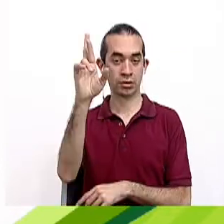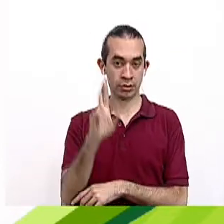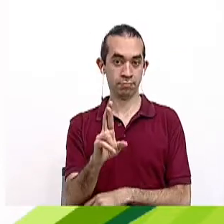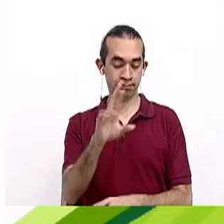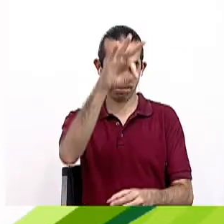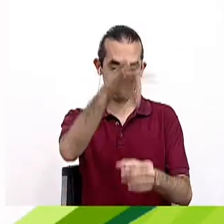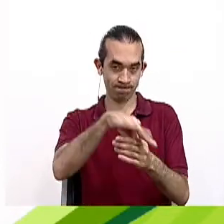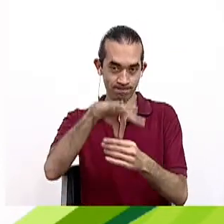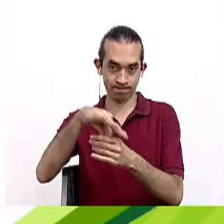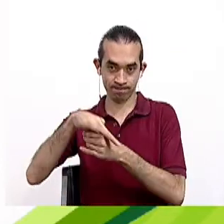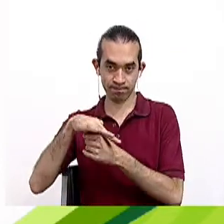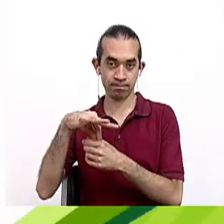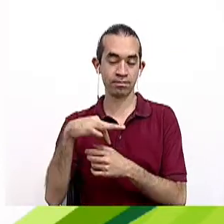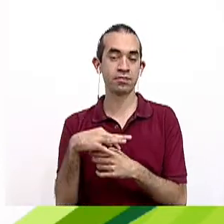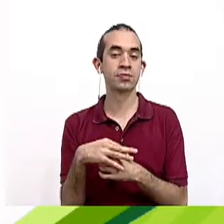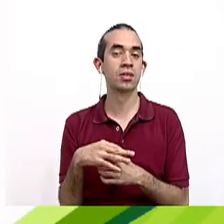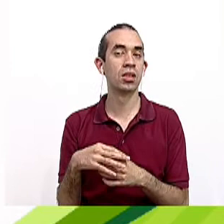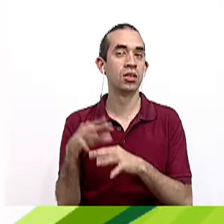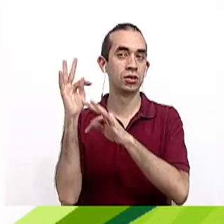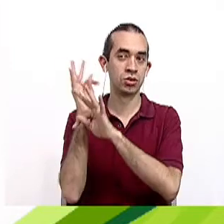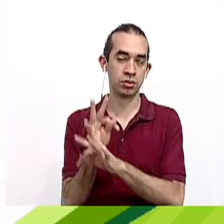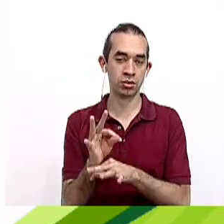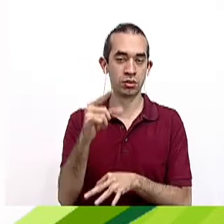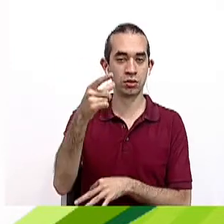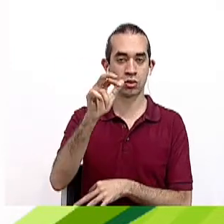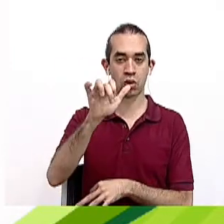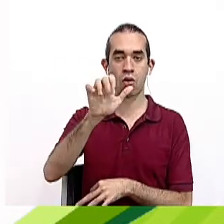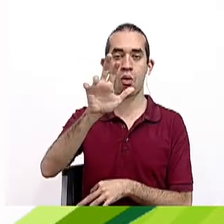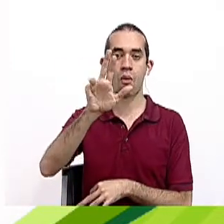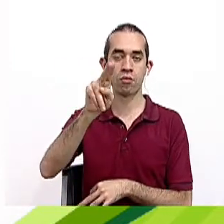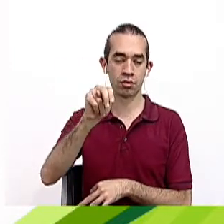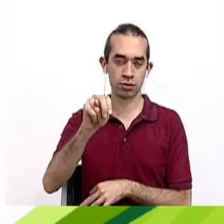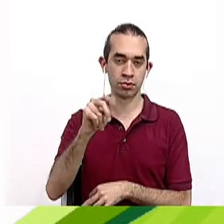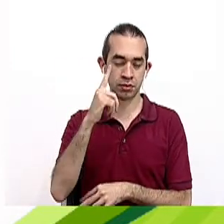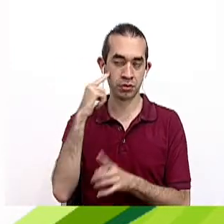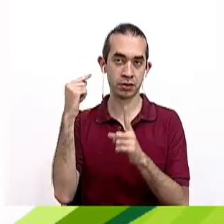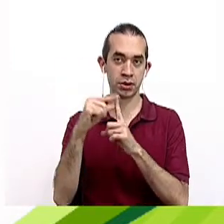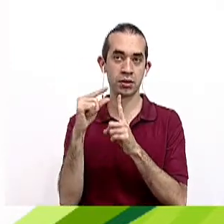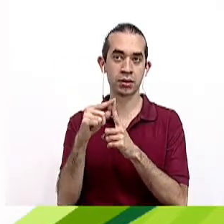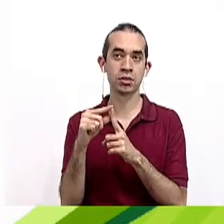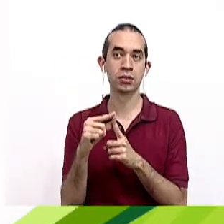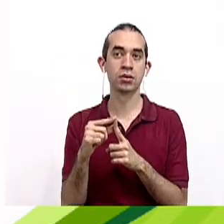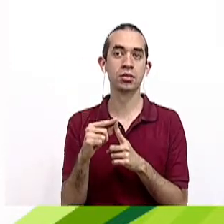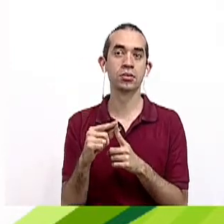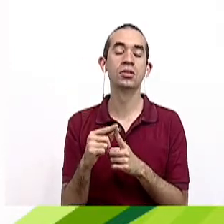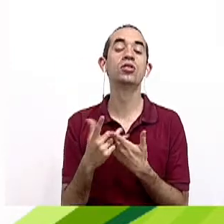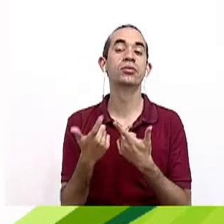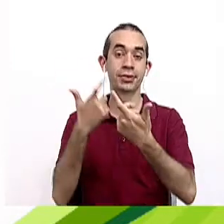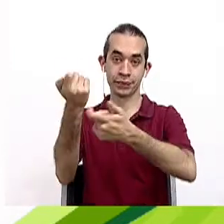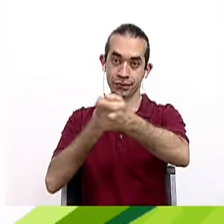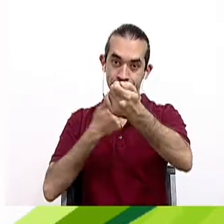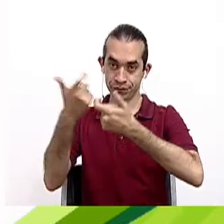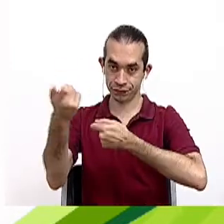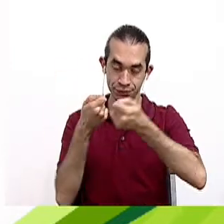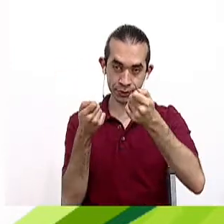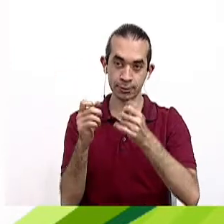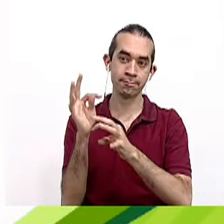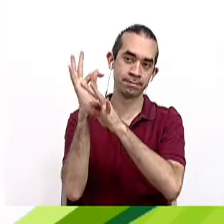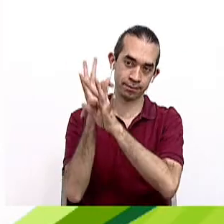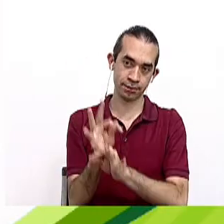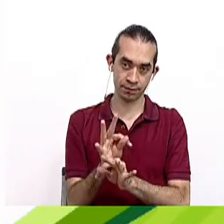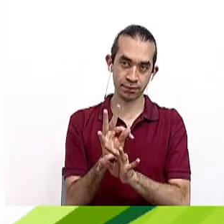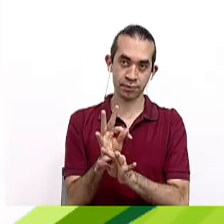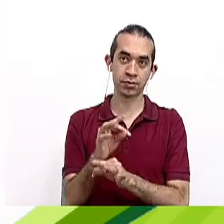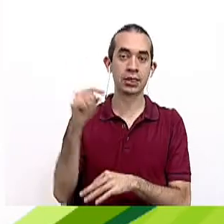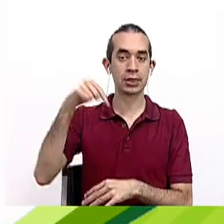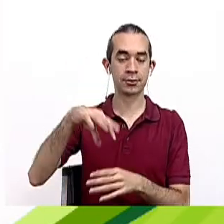grown in Costa Rica? Grown. That is the word. Let's look at the answer. Coffee is a typical